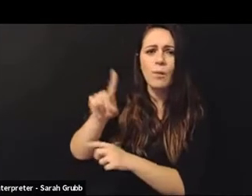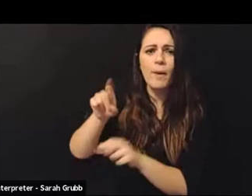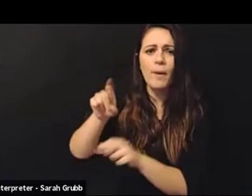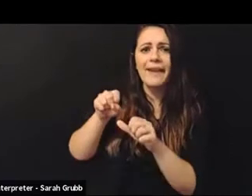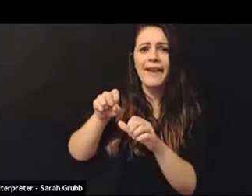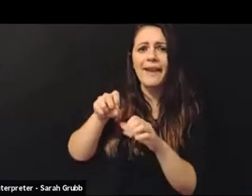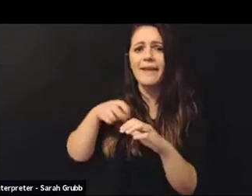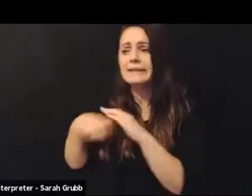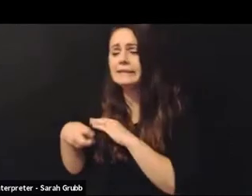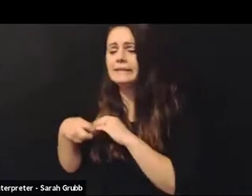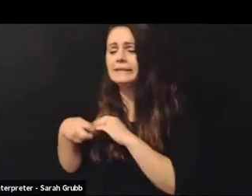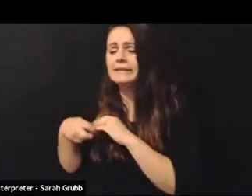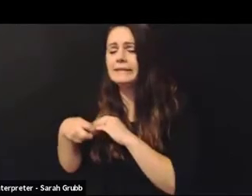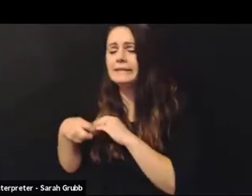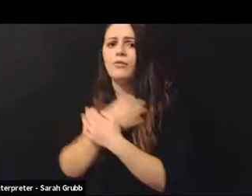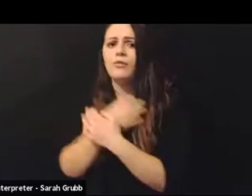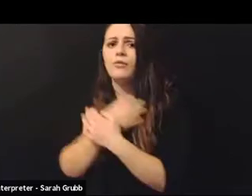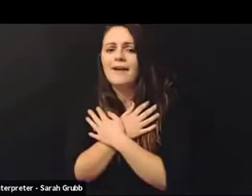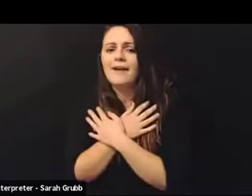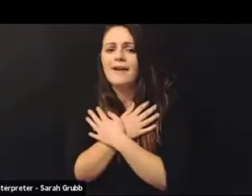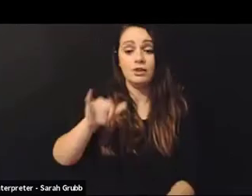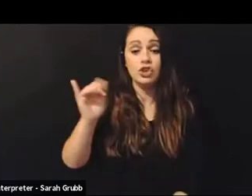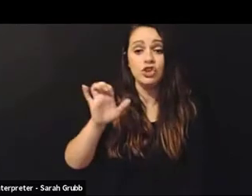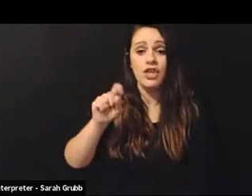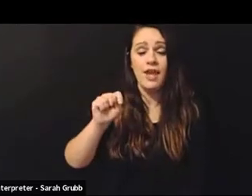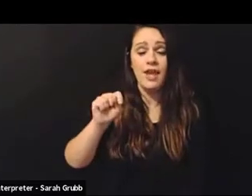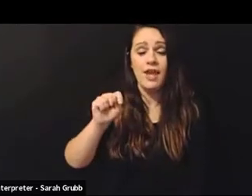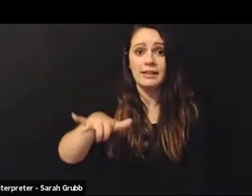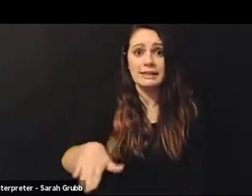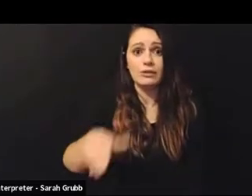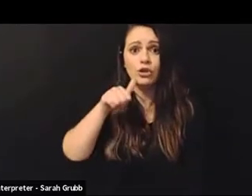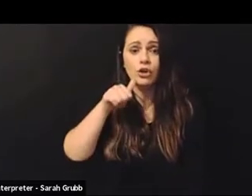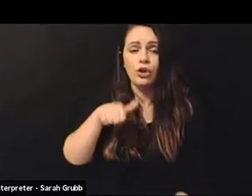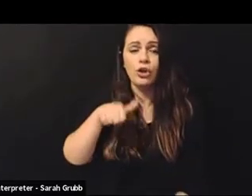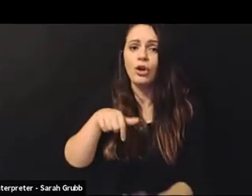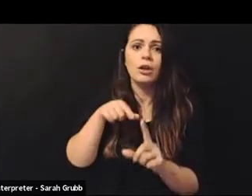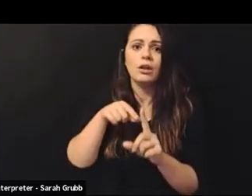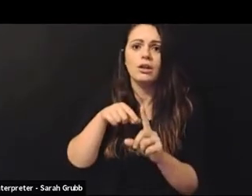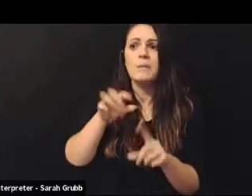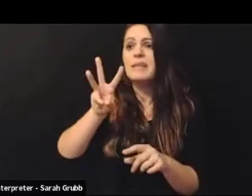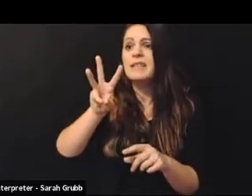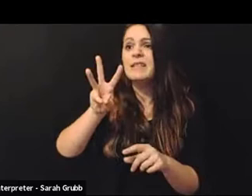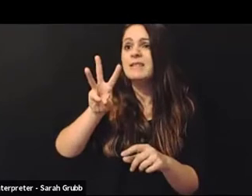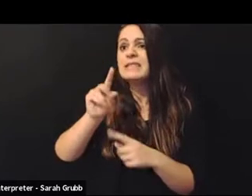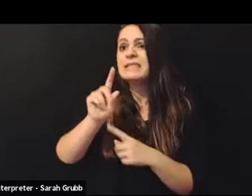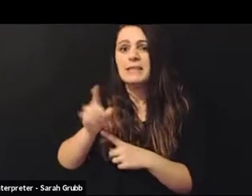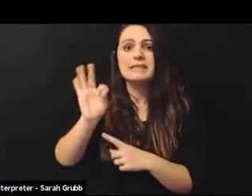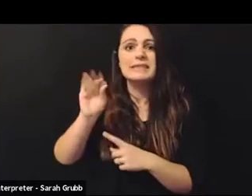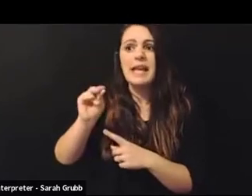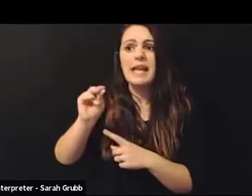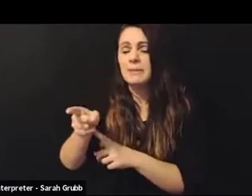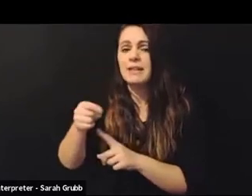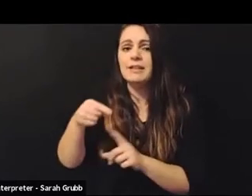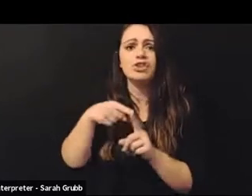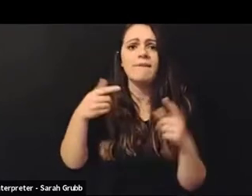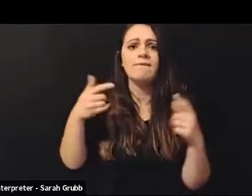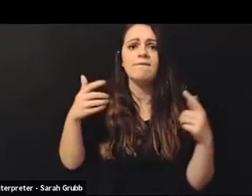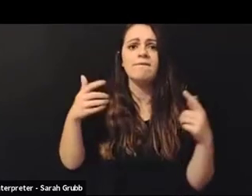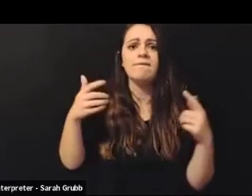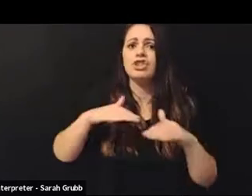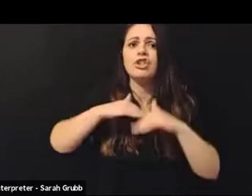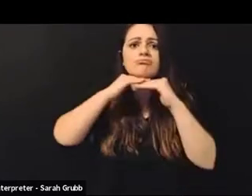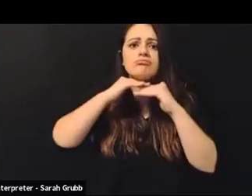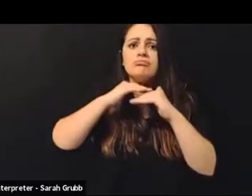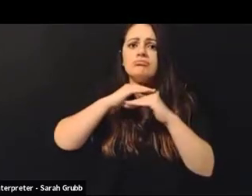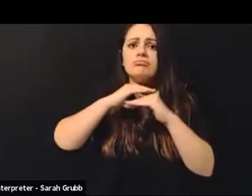Really, after every 60 or 90 minutes of instruction, she was done. She was spent. She was spending so much time just